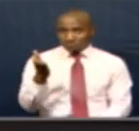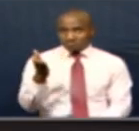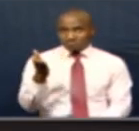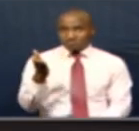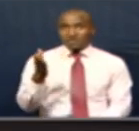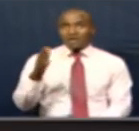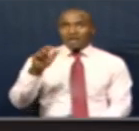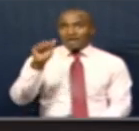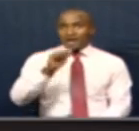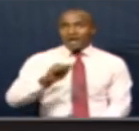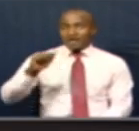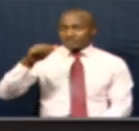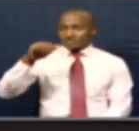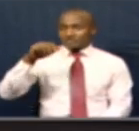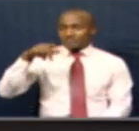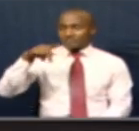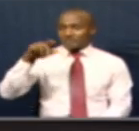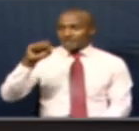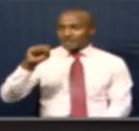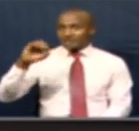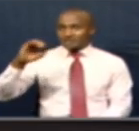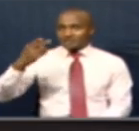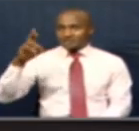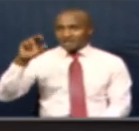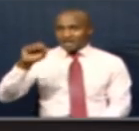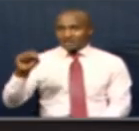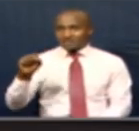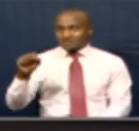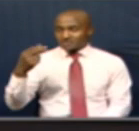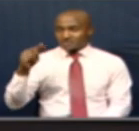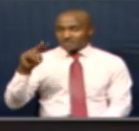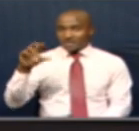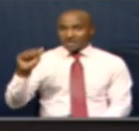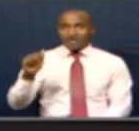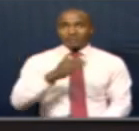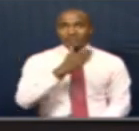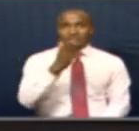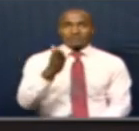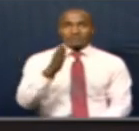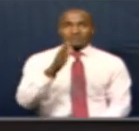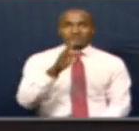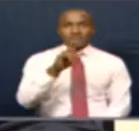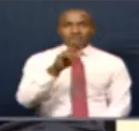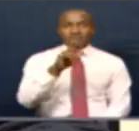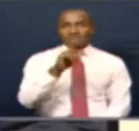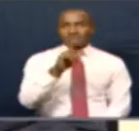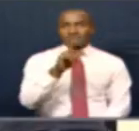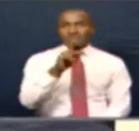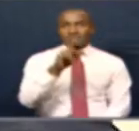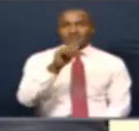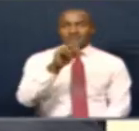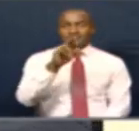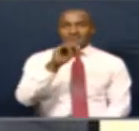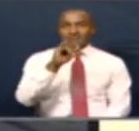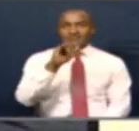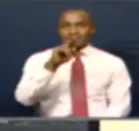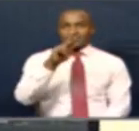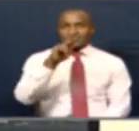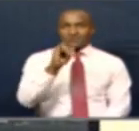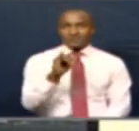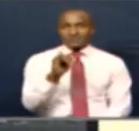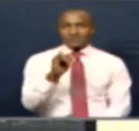At PS Charles Hinga. At PS Charles Hinga and... Karaoke. And karaoke. Just look for a